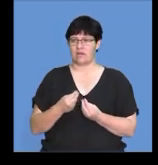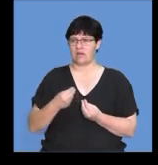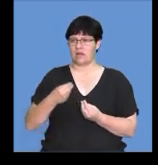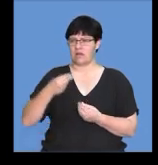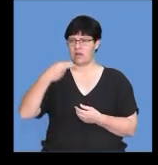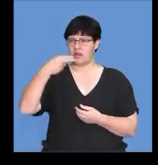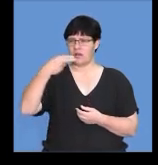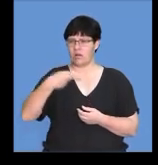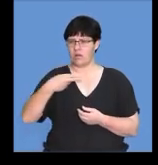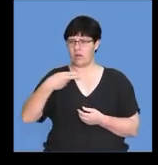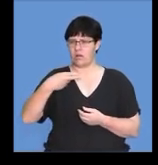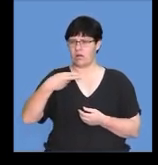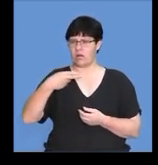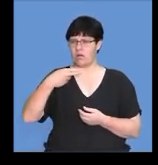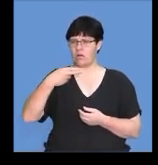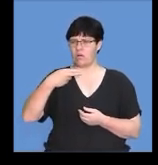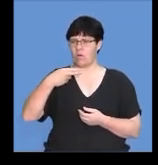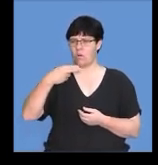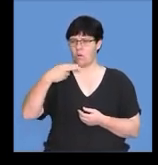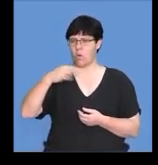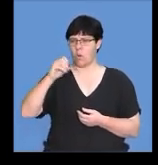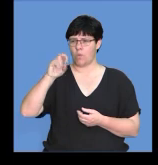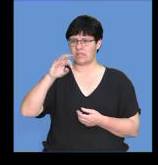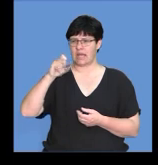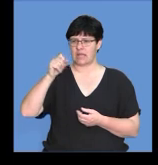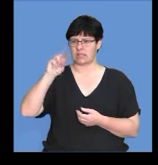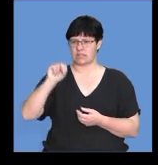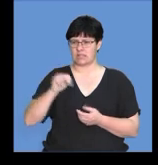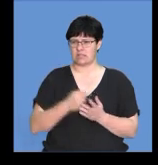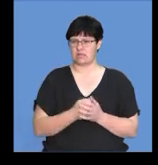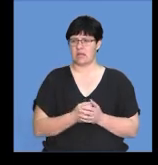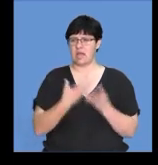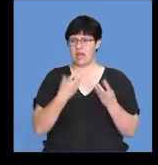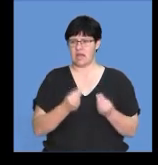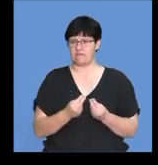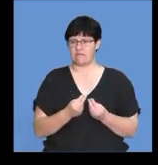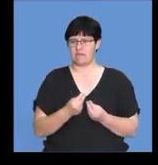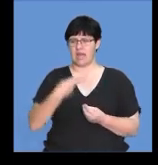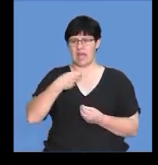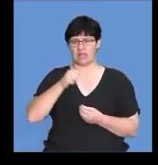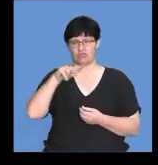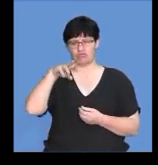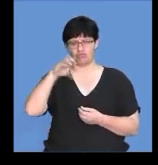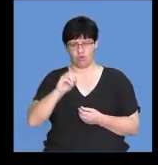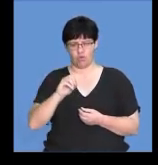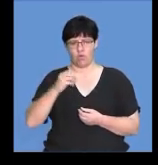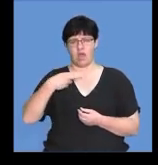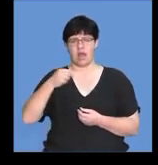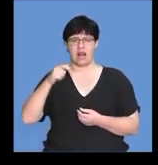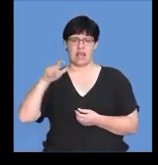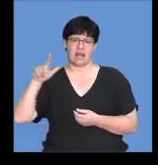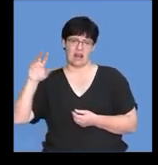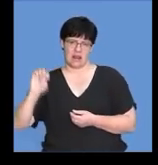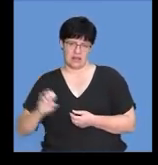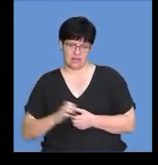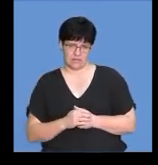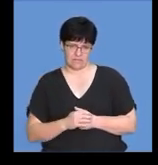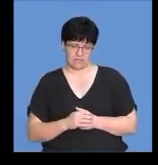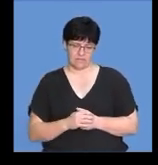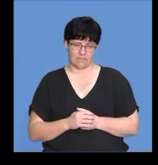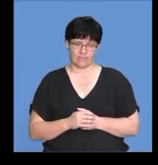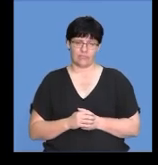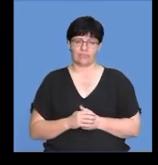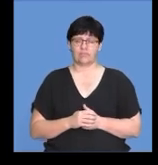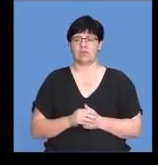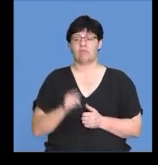dominant allele combination, and Ben, in this case, has got a heterozygous allele combination. Knowing